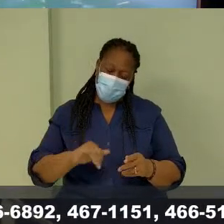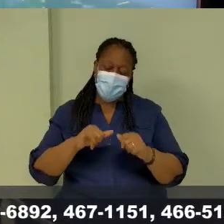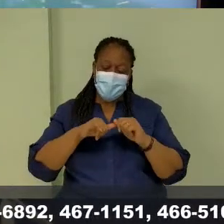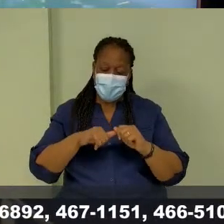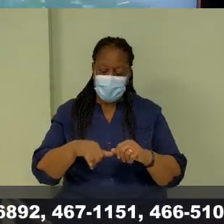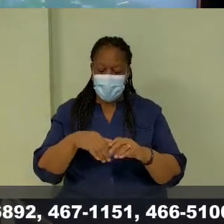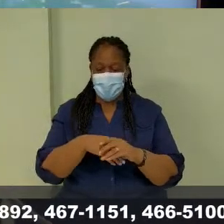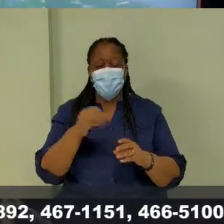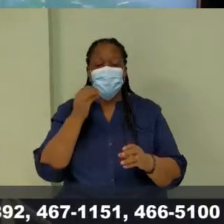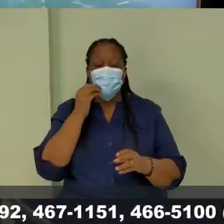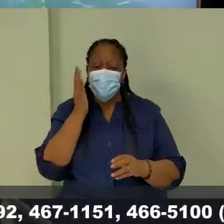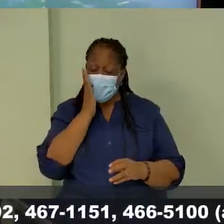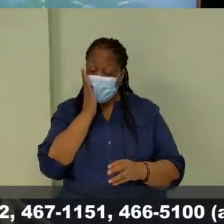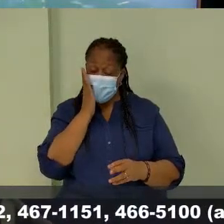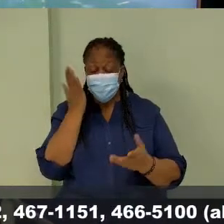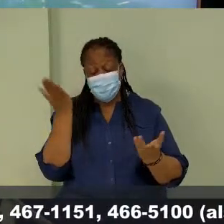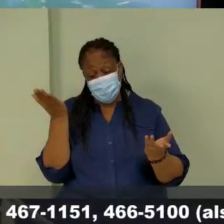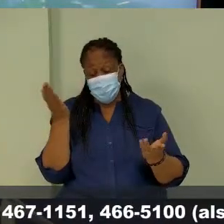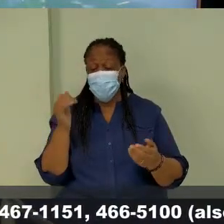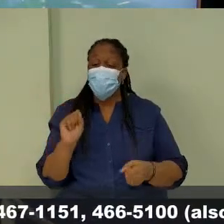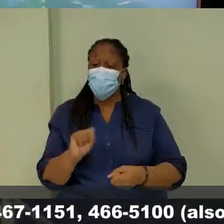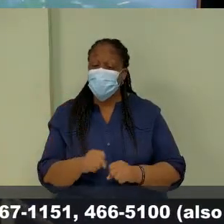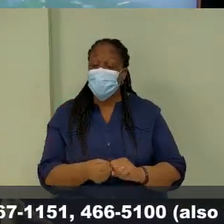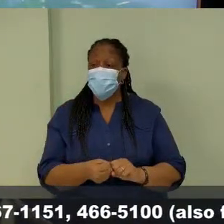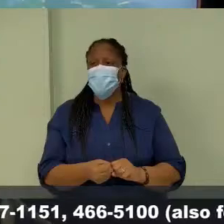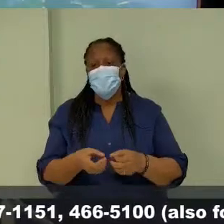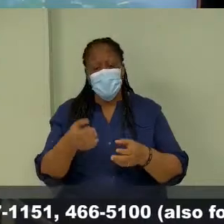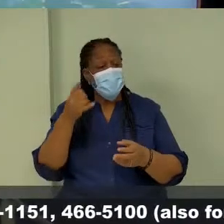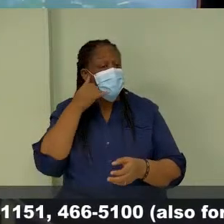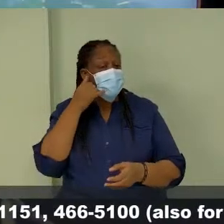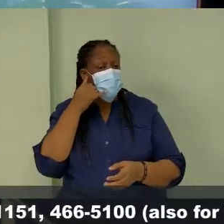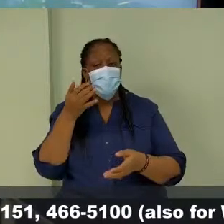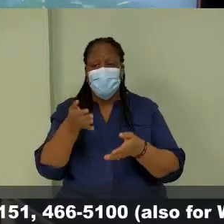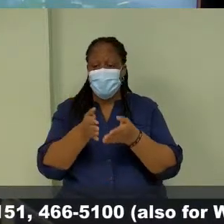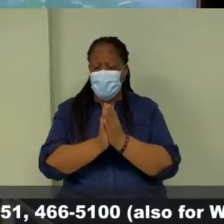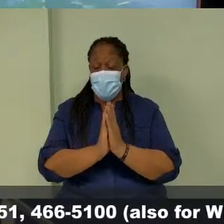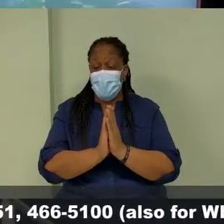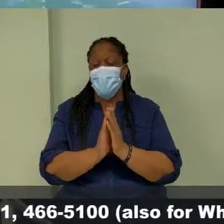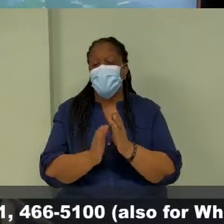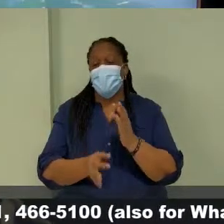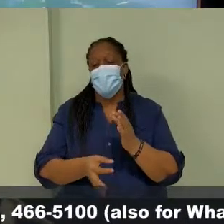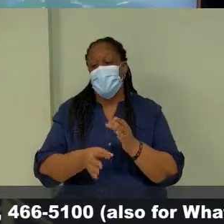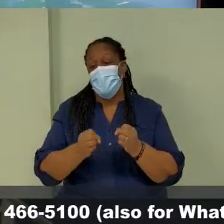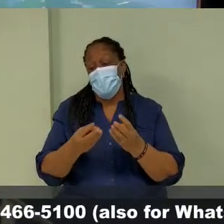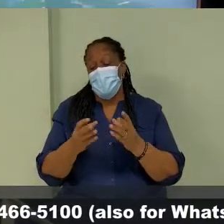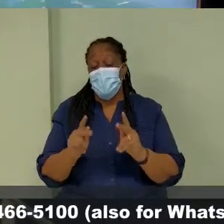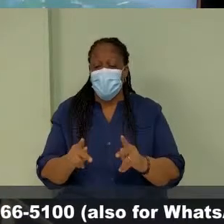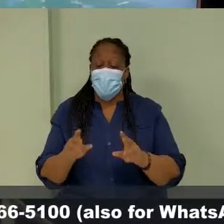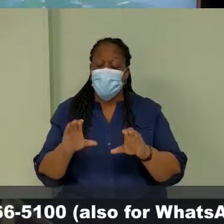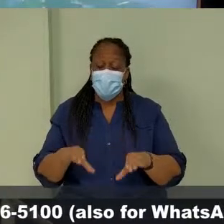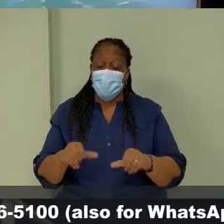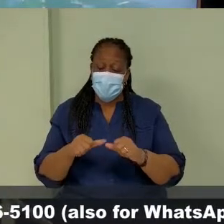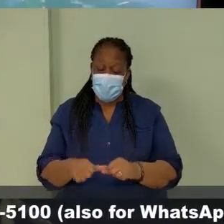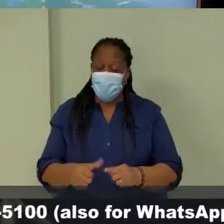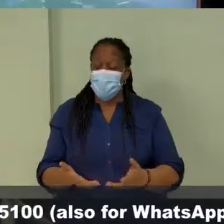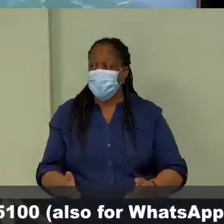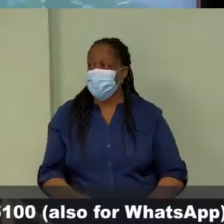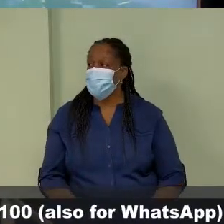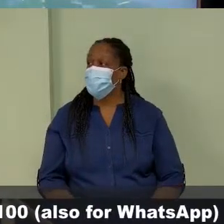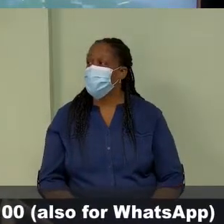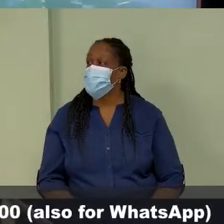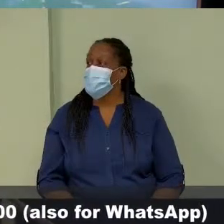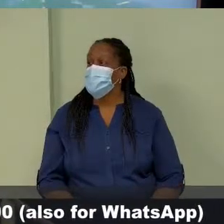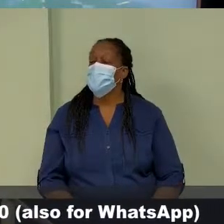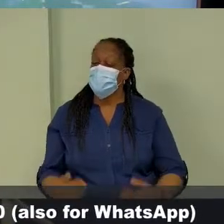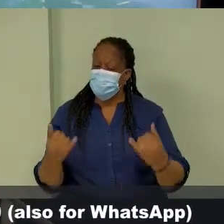time. And so the facilities that we are using now also includes OTI